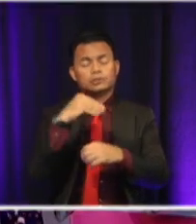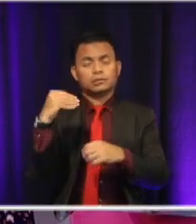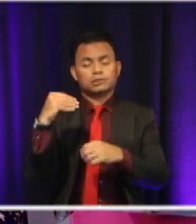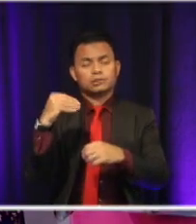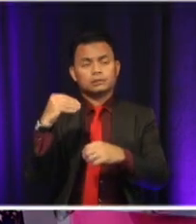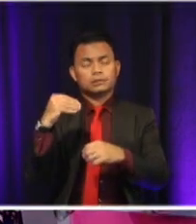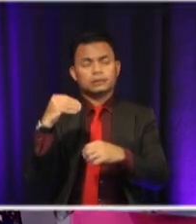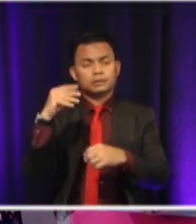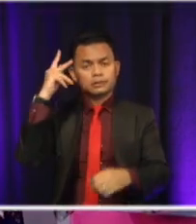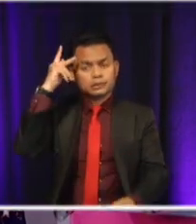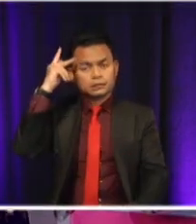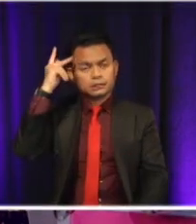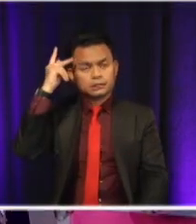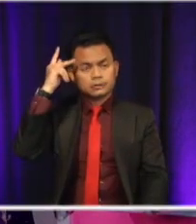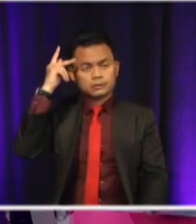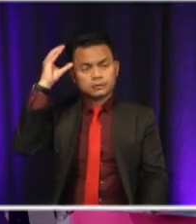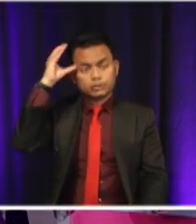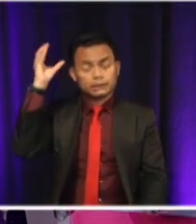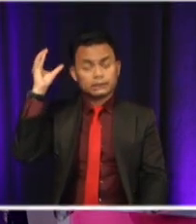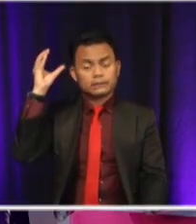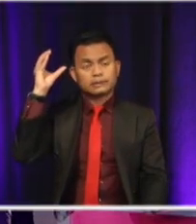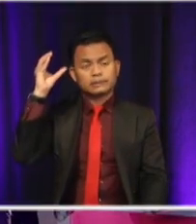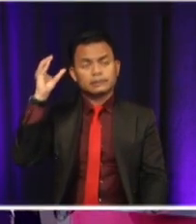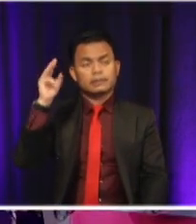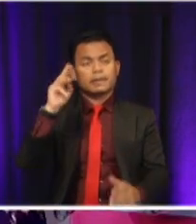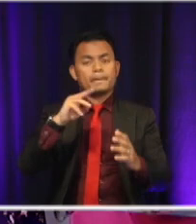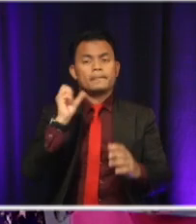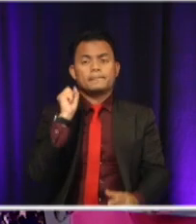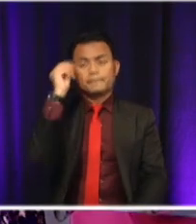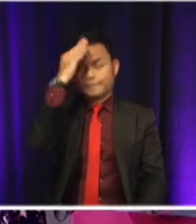put there, do not just tell the story.